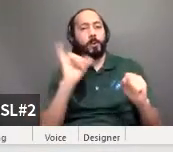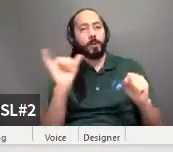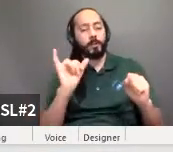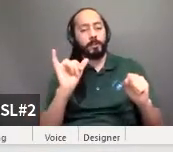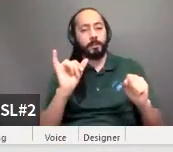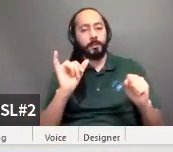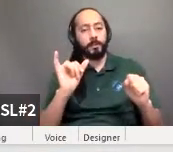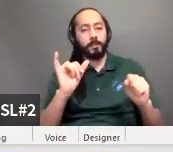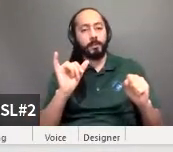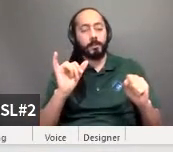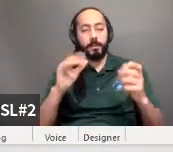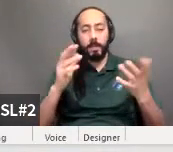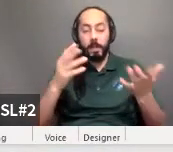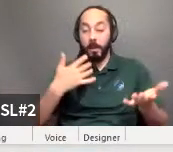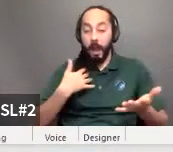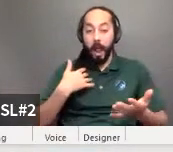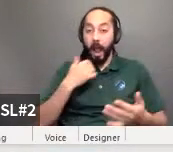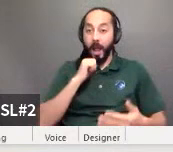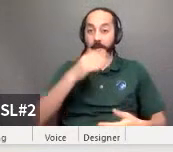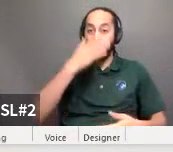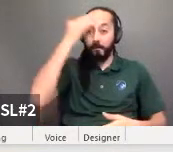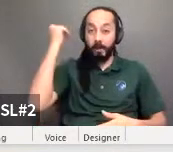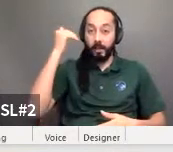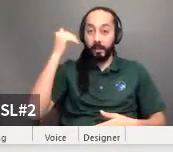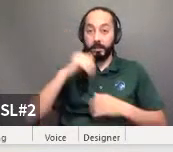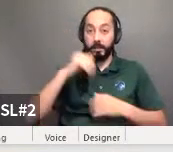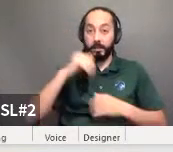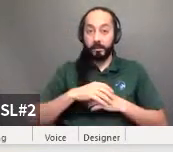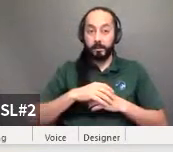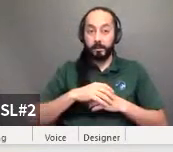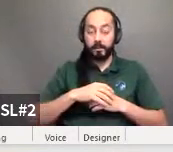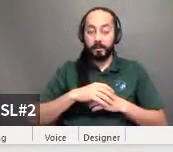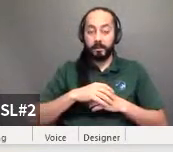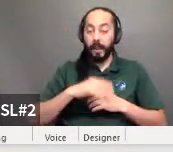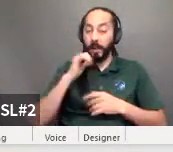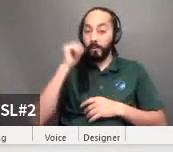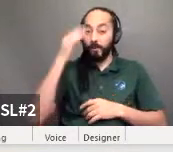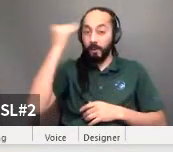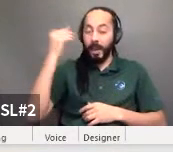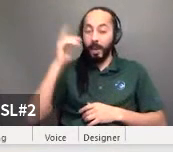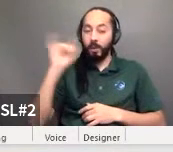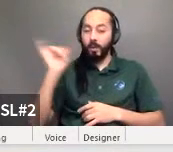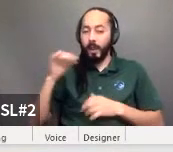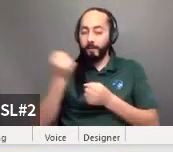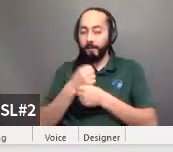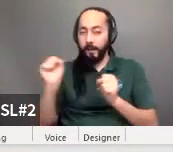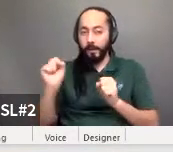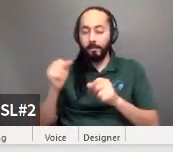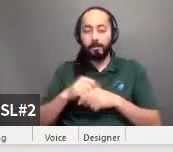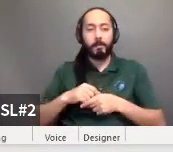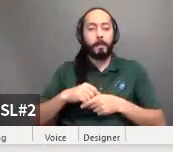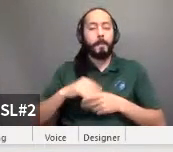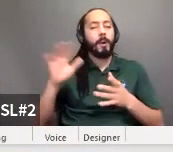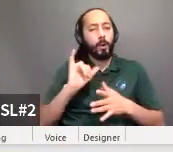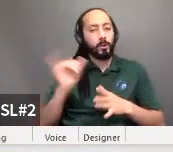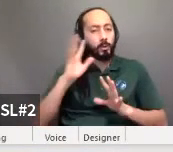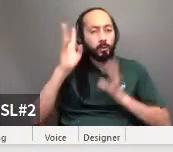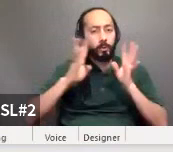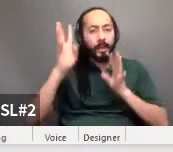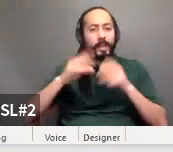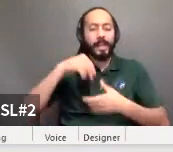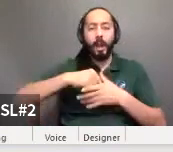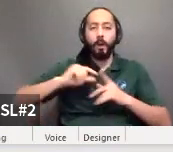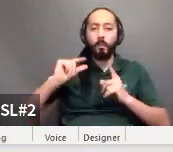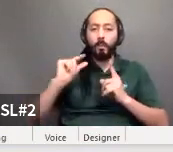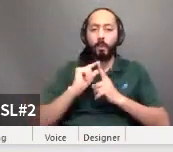what it was like to be free. And then the creating of that, you know, in our words, in our proposals, in our infrastructure,